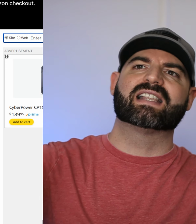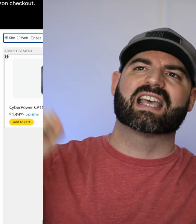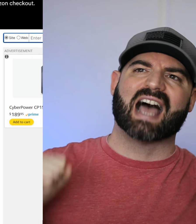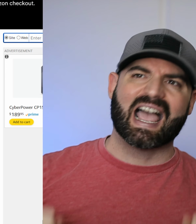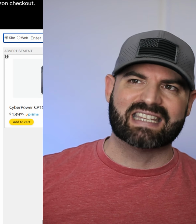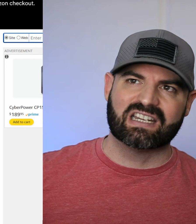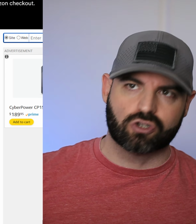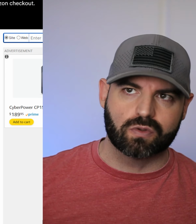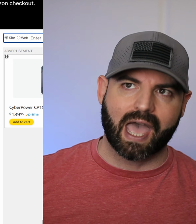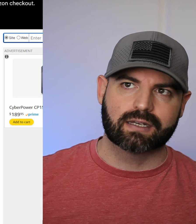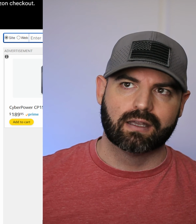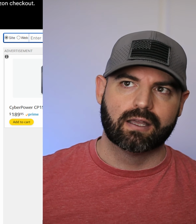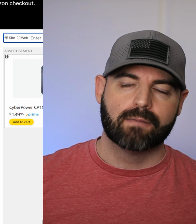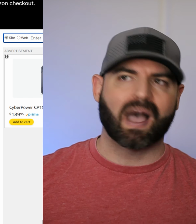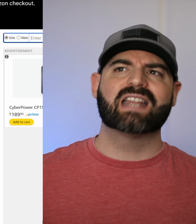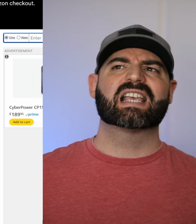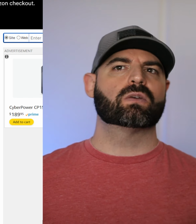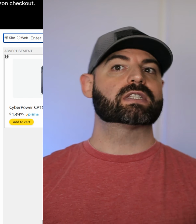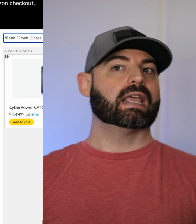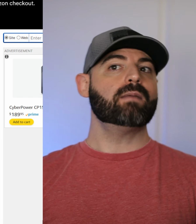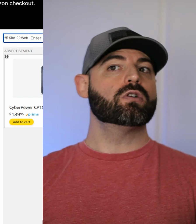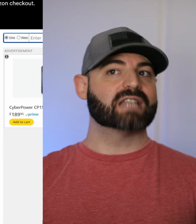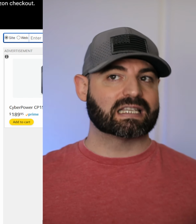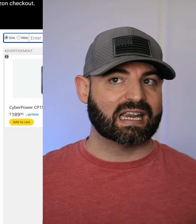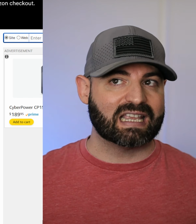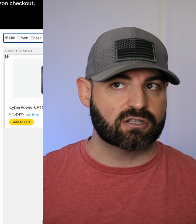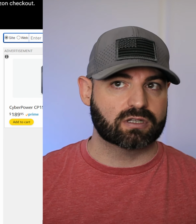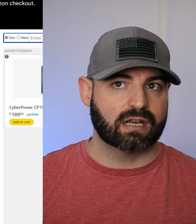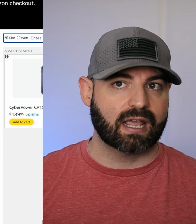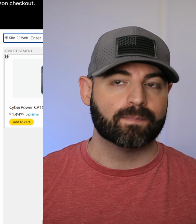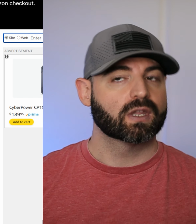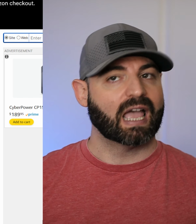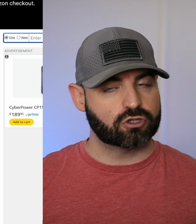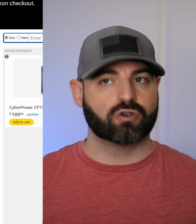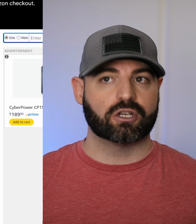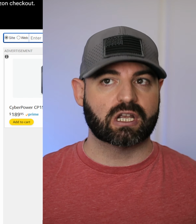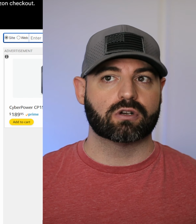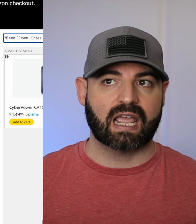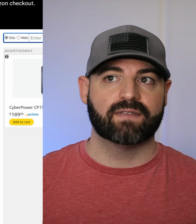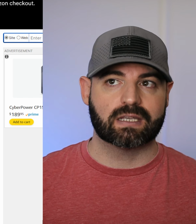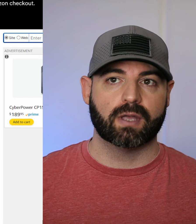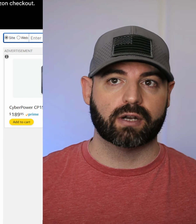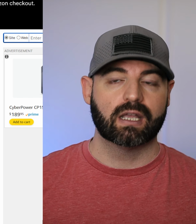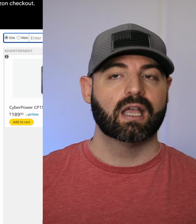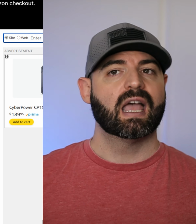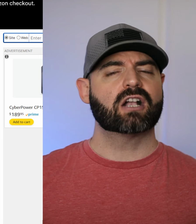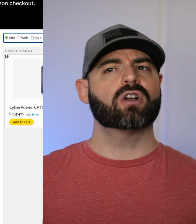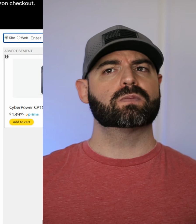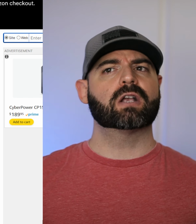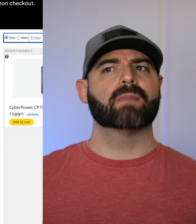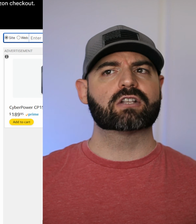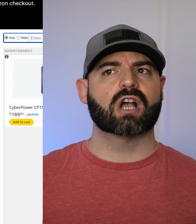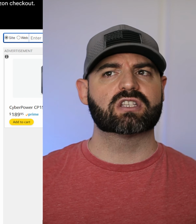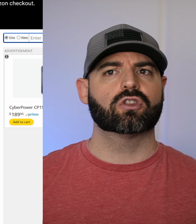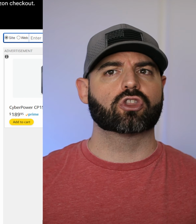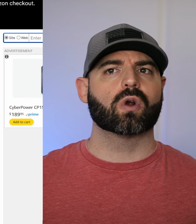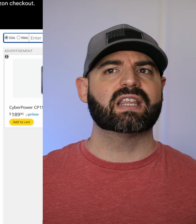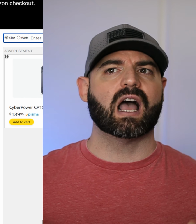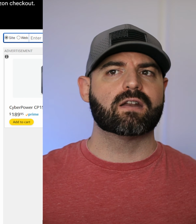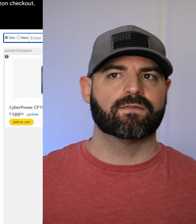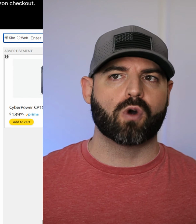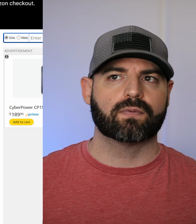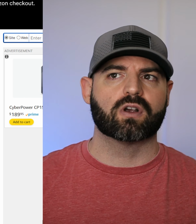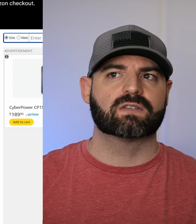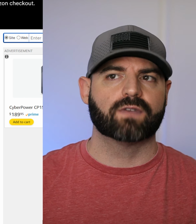Joe Biden said, I didn't do that. Biden says it wasn't him who designated Easter Sunday as Transgender Day of Visibility and calls Speaker Mike Johnson